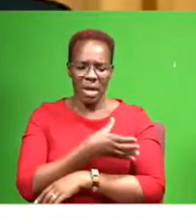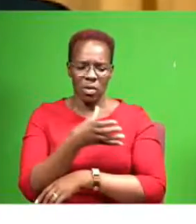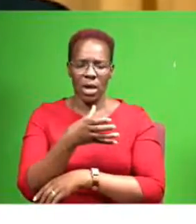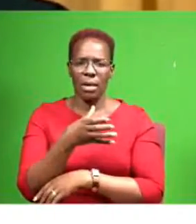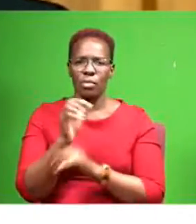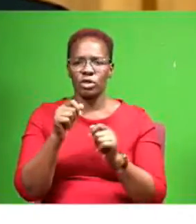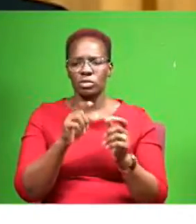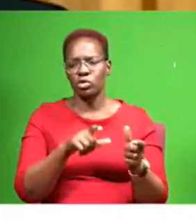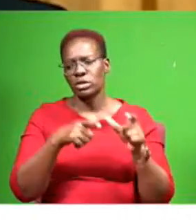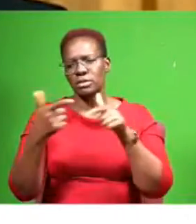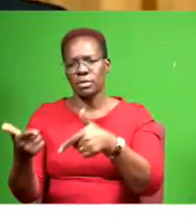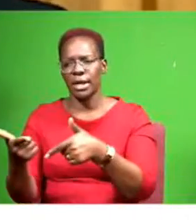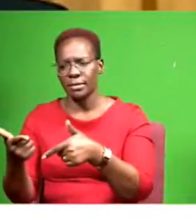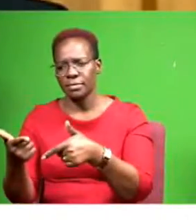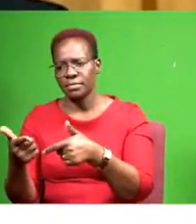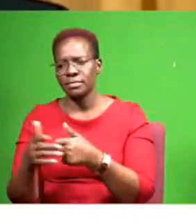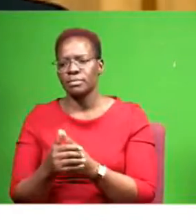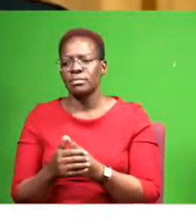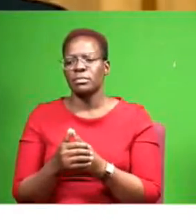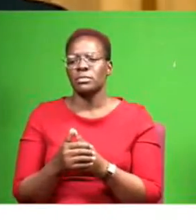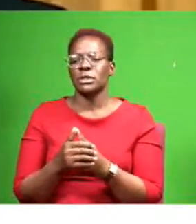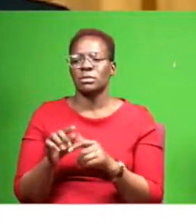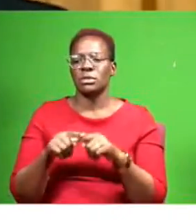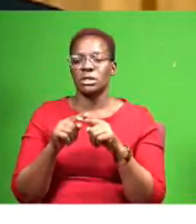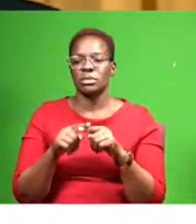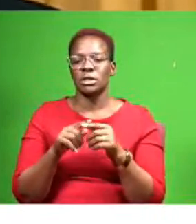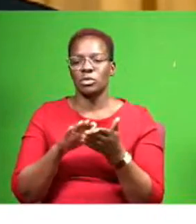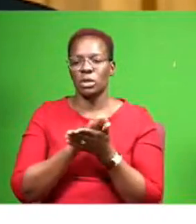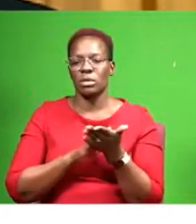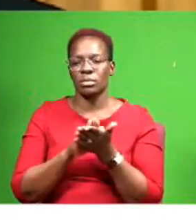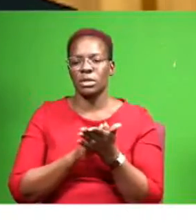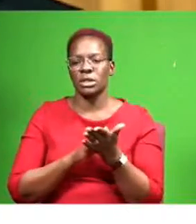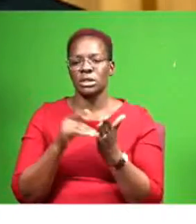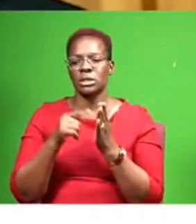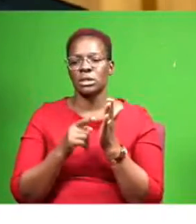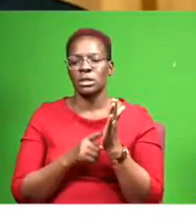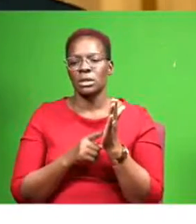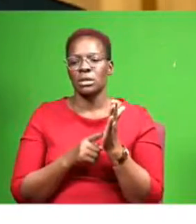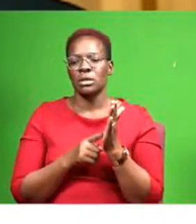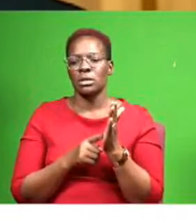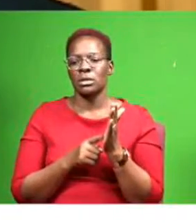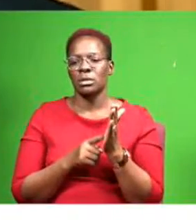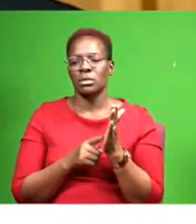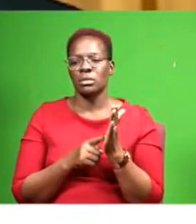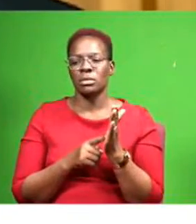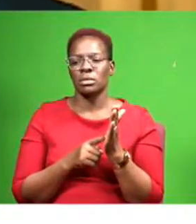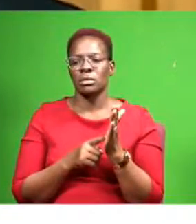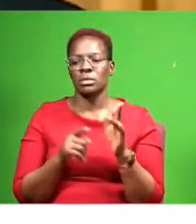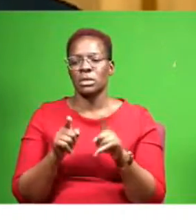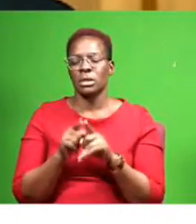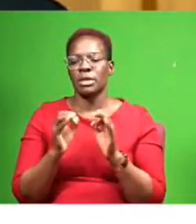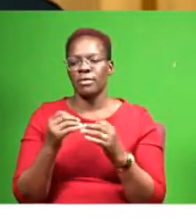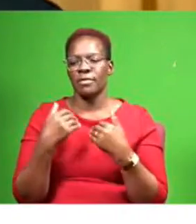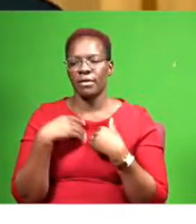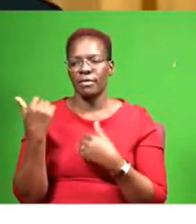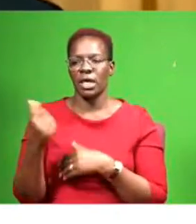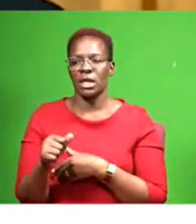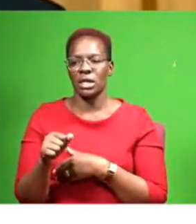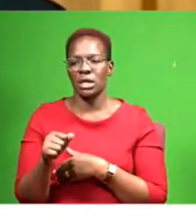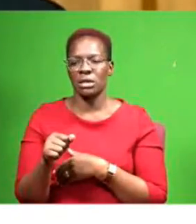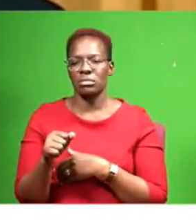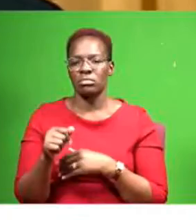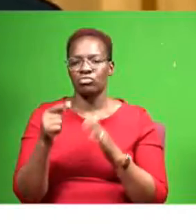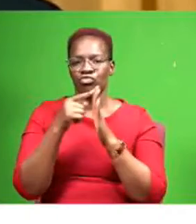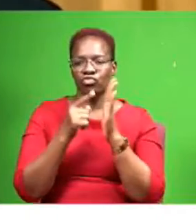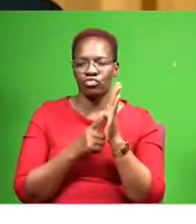inferred relying on the basic structure doctrine, and whether there are any eternity clauses or provisions of